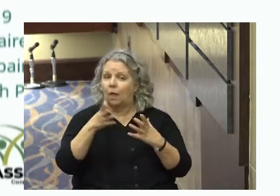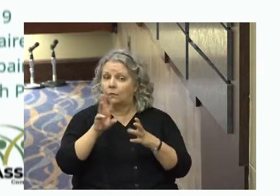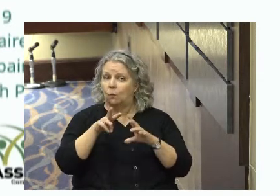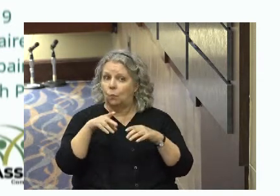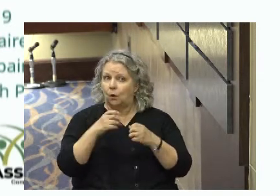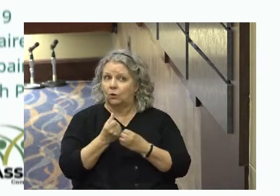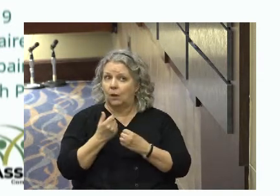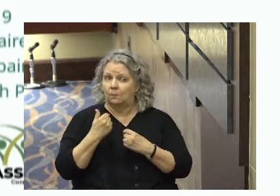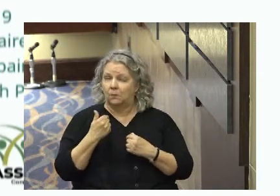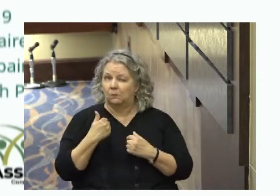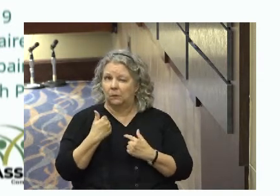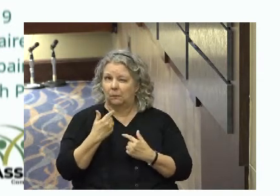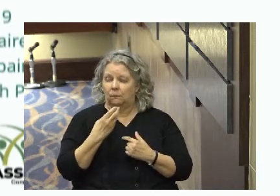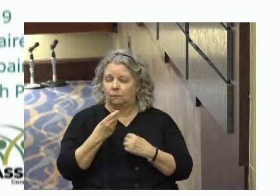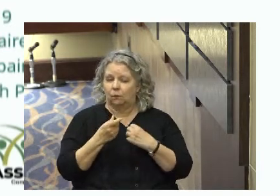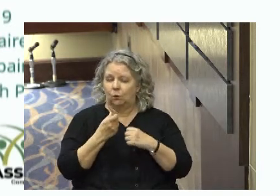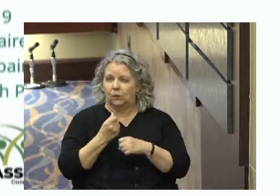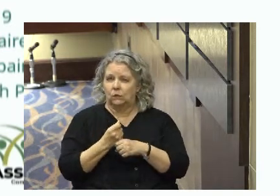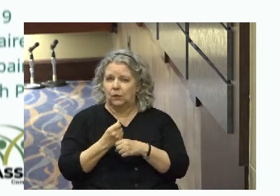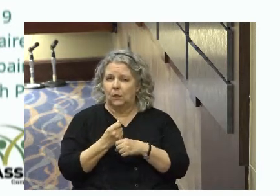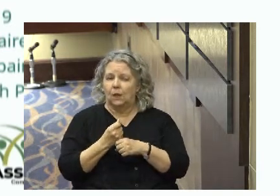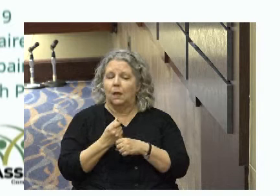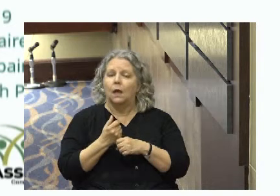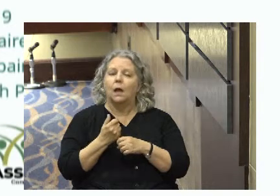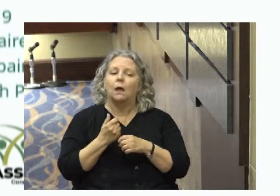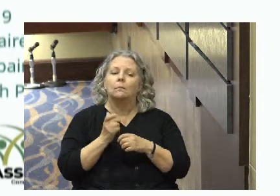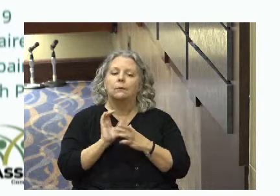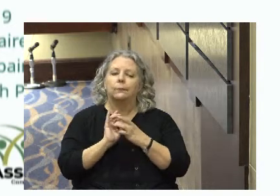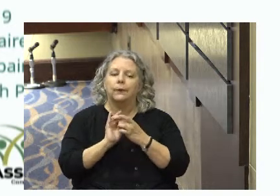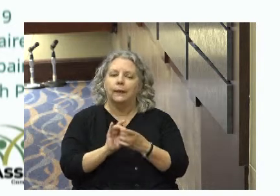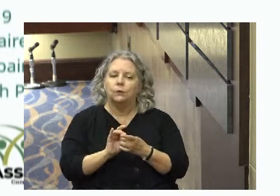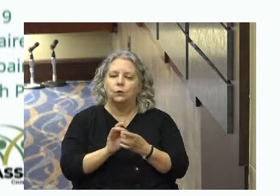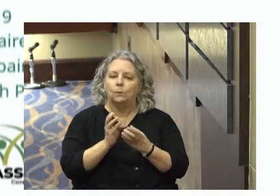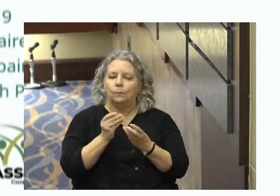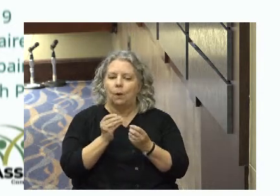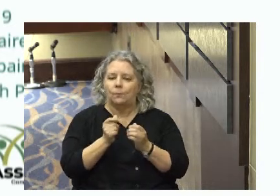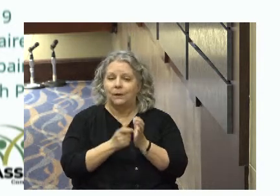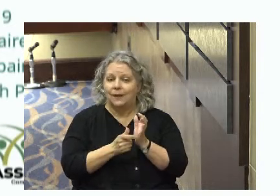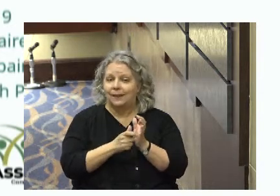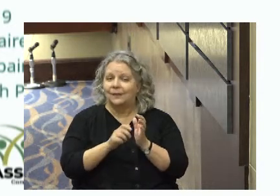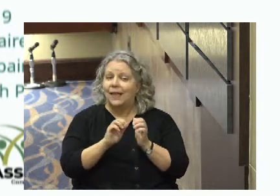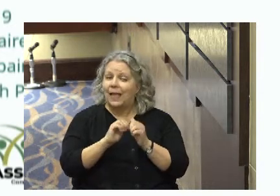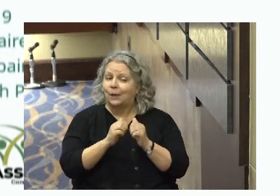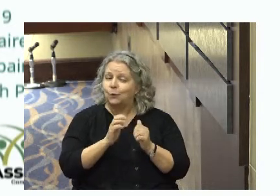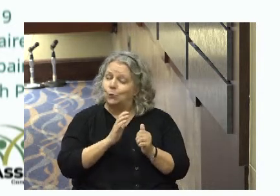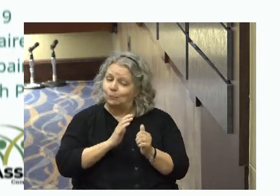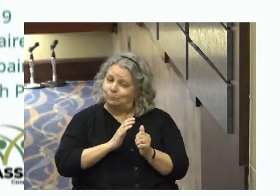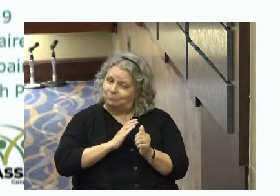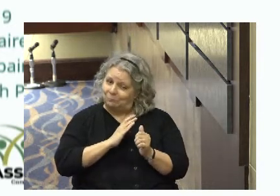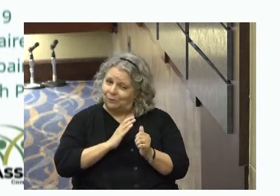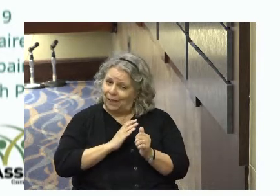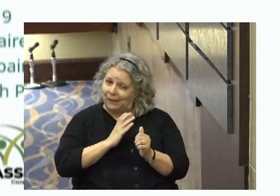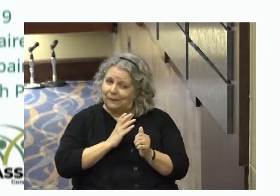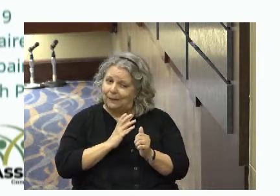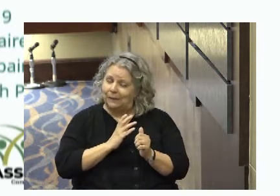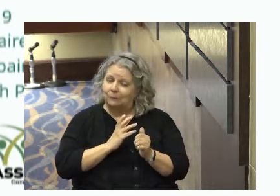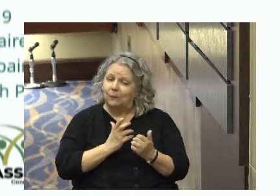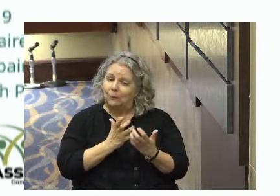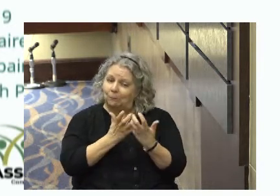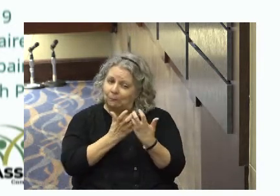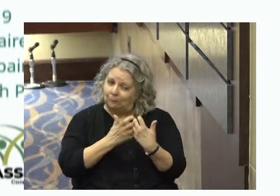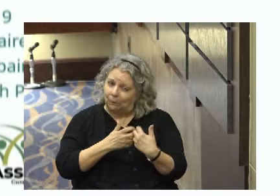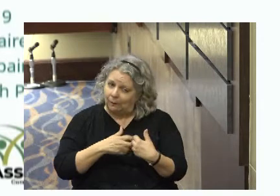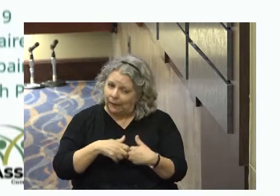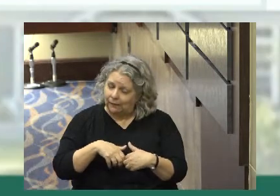years has been predominantly about property tax and how to politely work through that process. So we educate a lot of folks in that